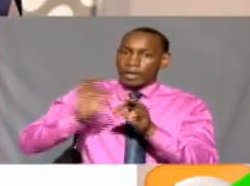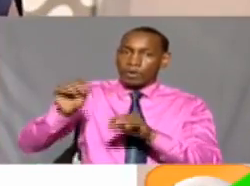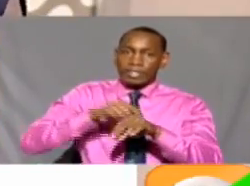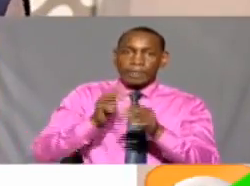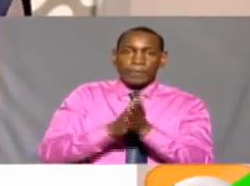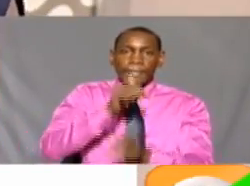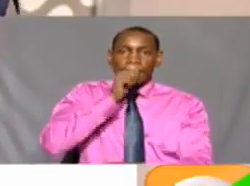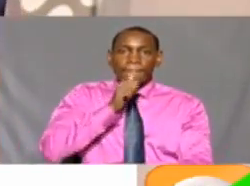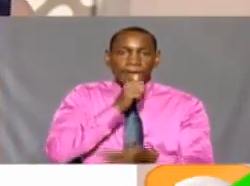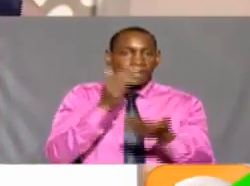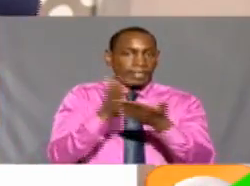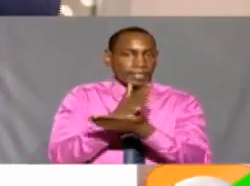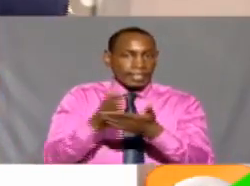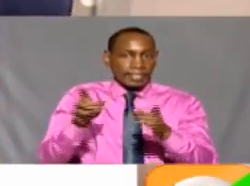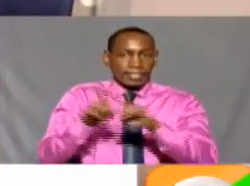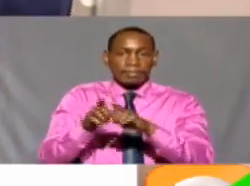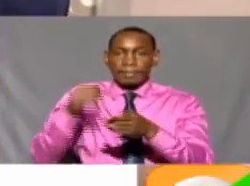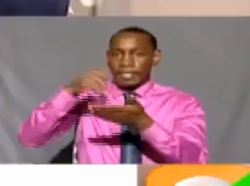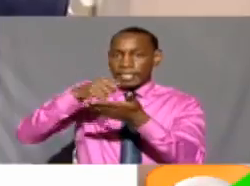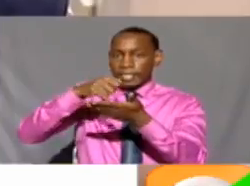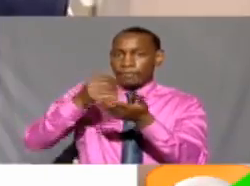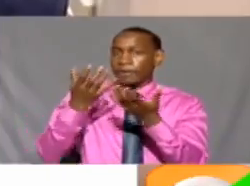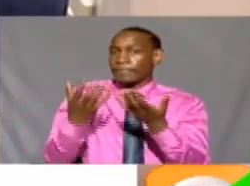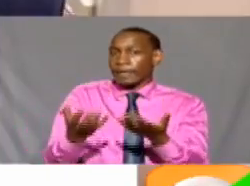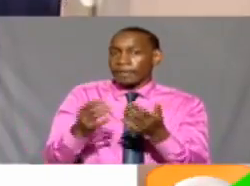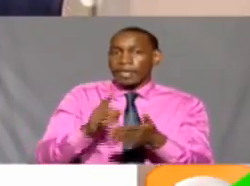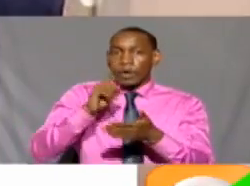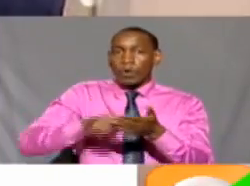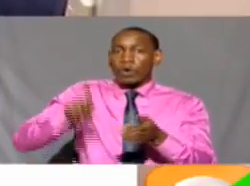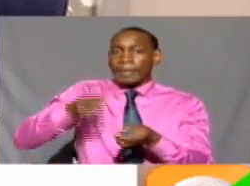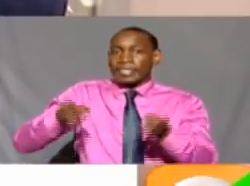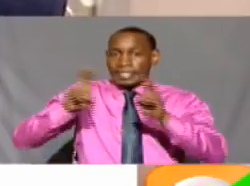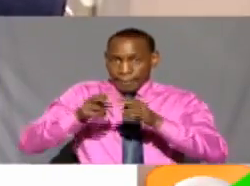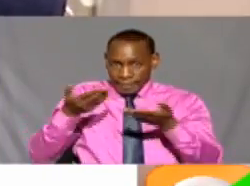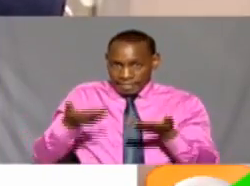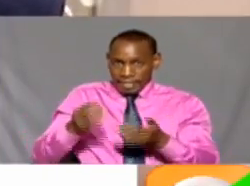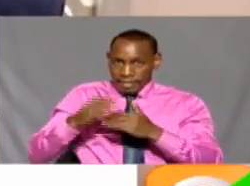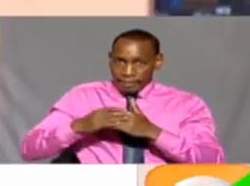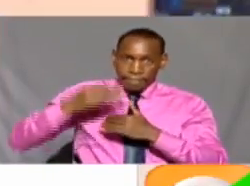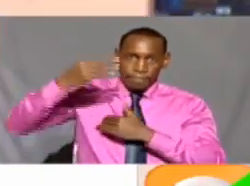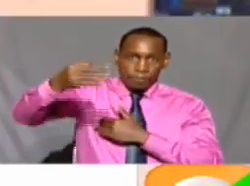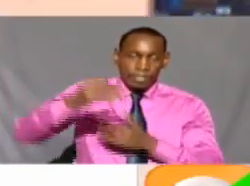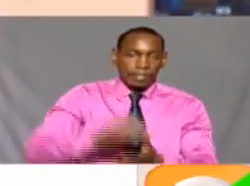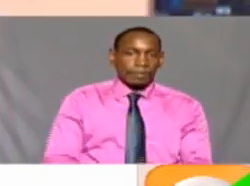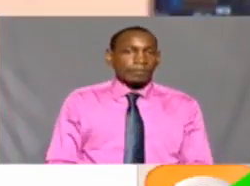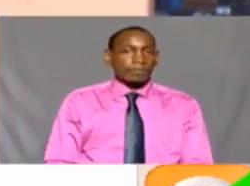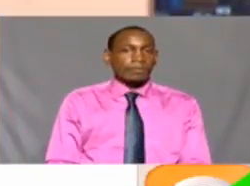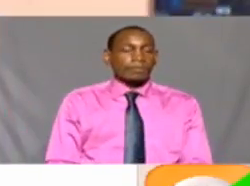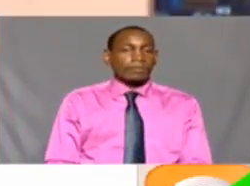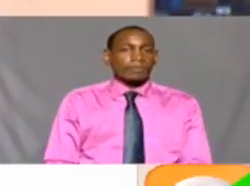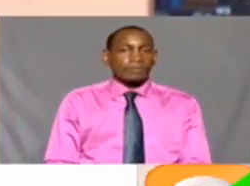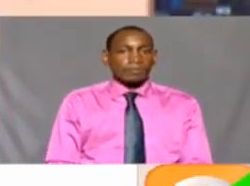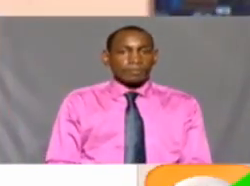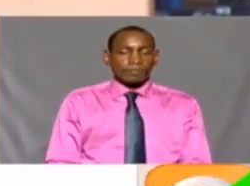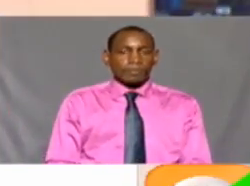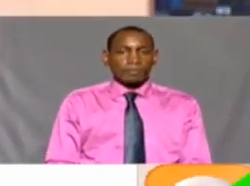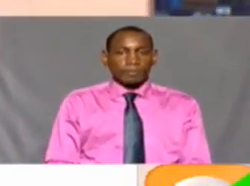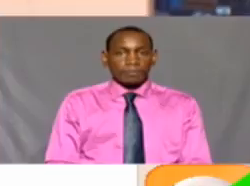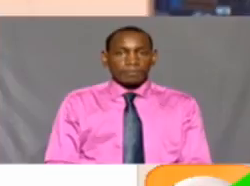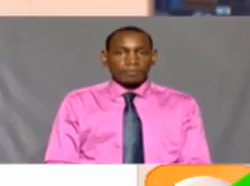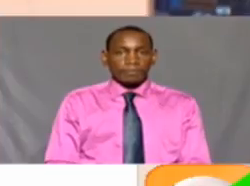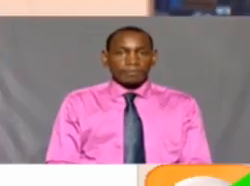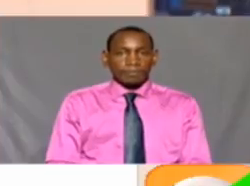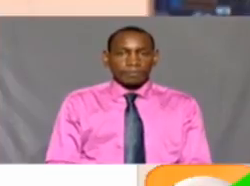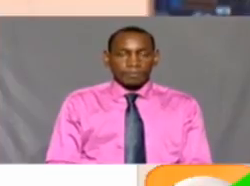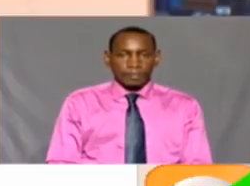sector, we understand, is also, you know, heavily involved. Yeah. So what needs to happen now going forward? I think for this pest,